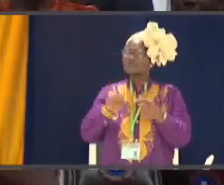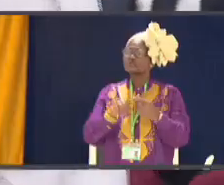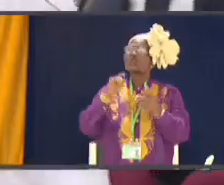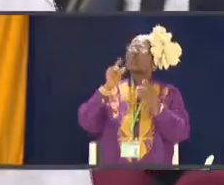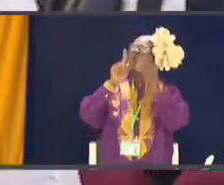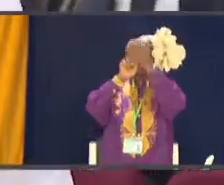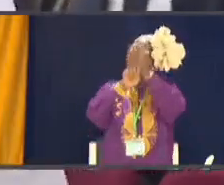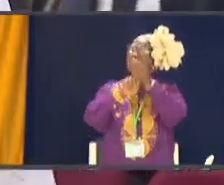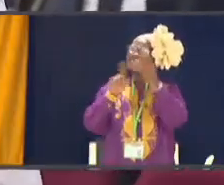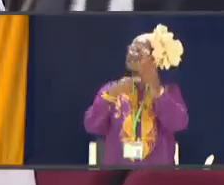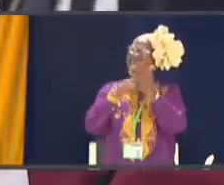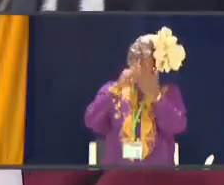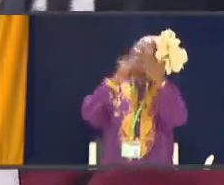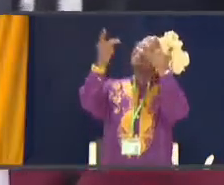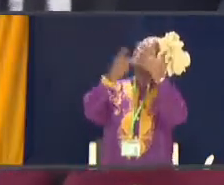thank you.